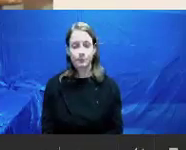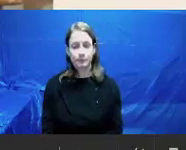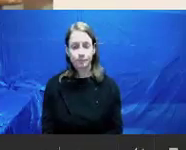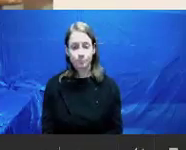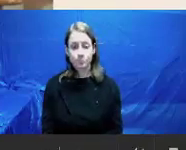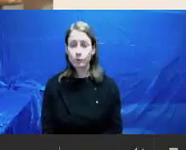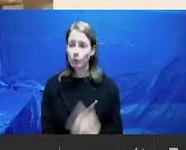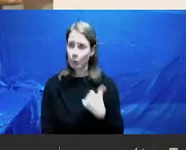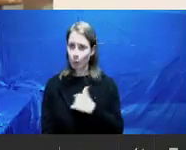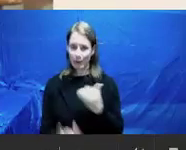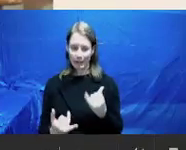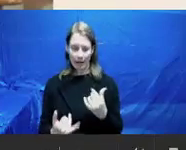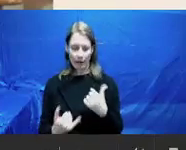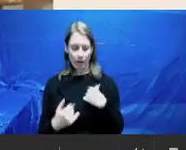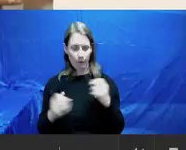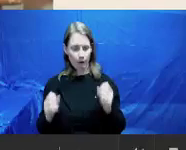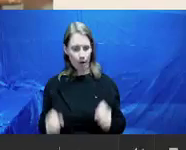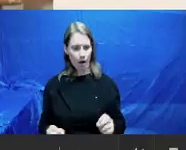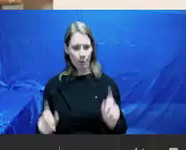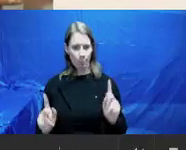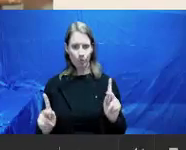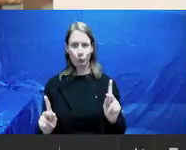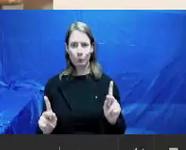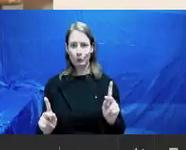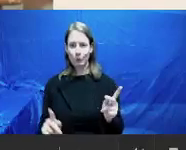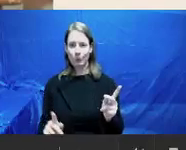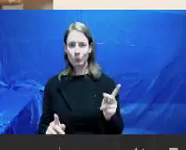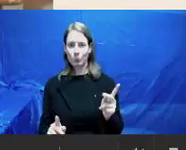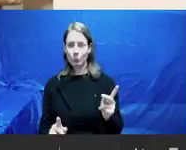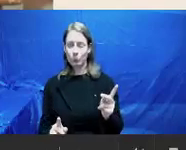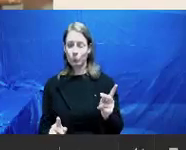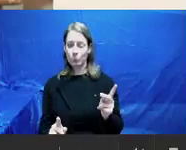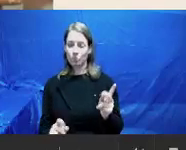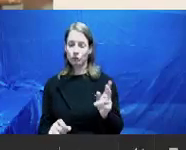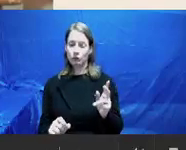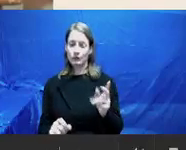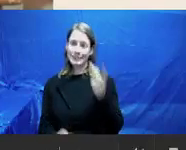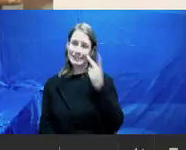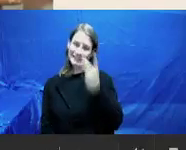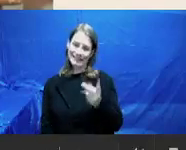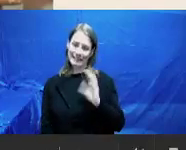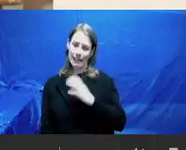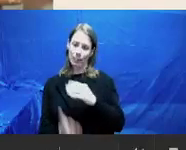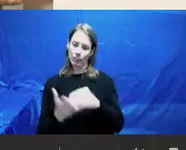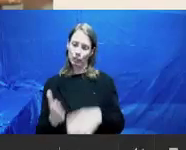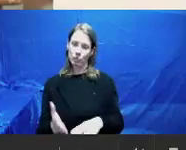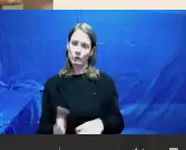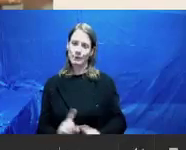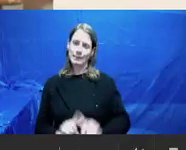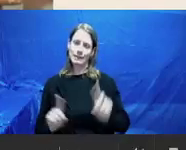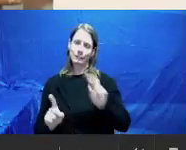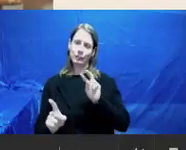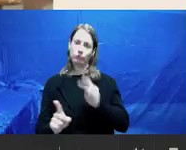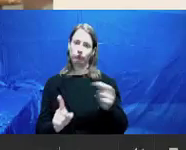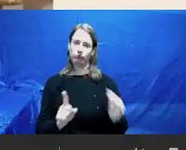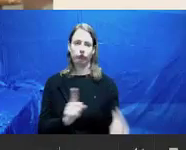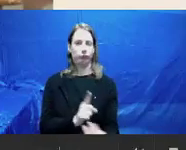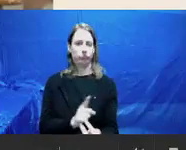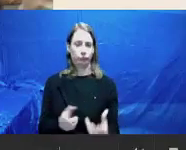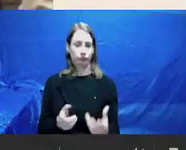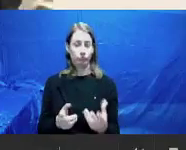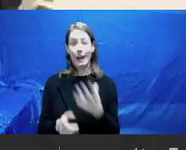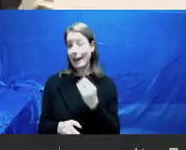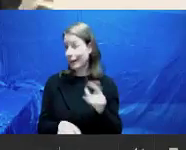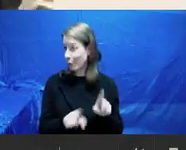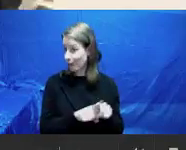to see readers in a more multifaceted way, and it gives us a chance to see our texts in a more multifaceted way. So we